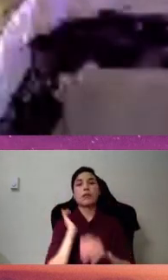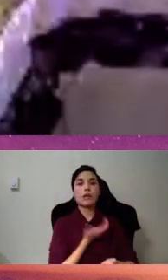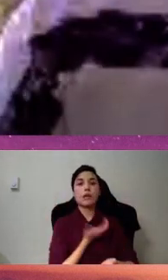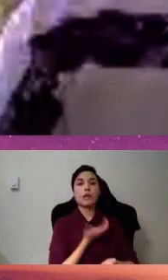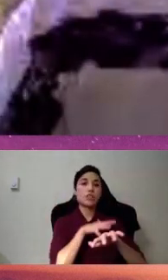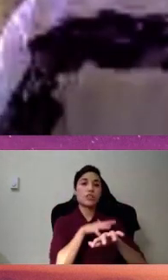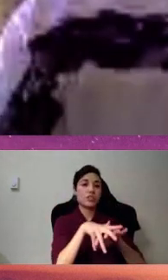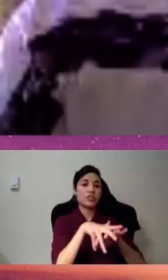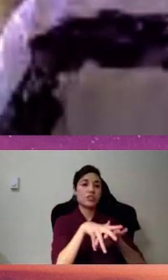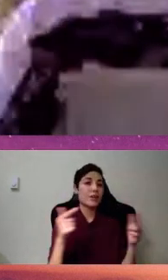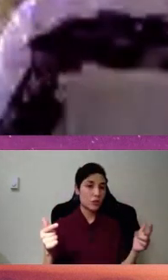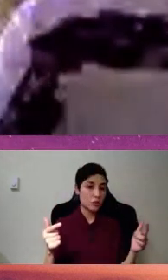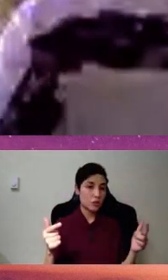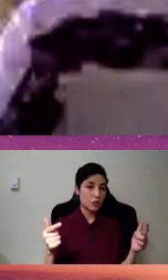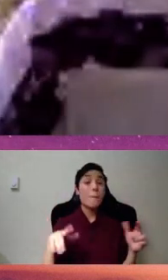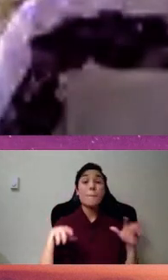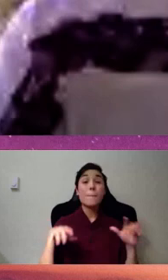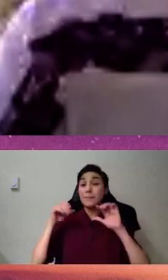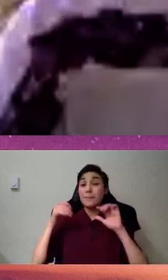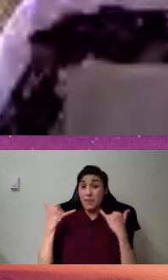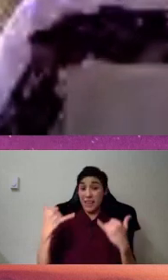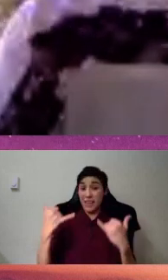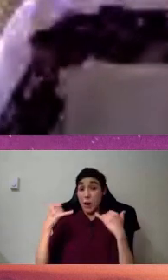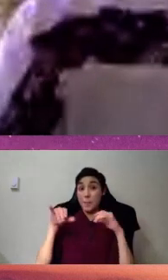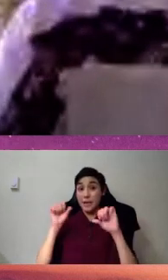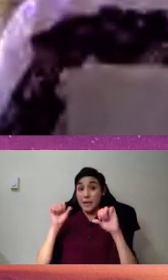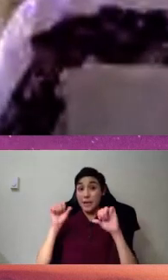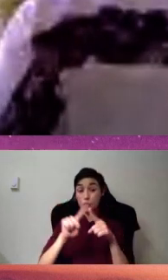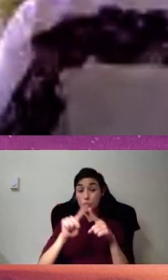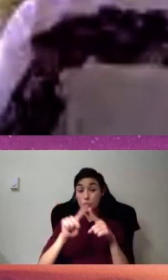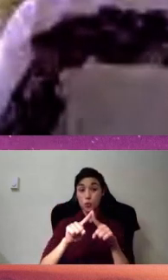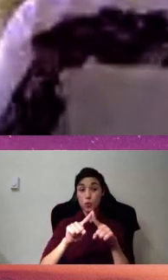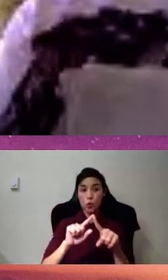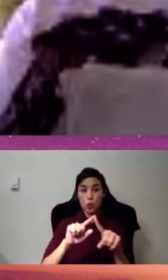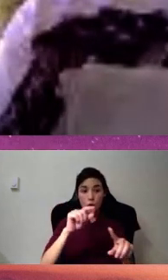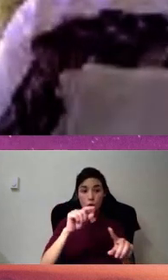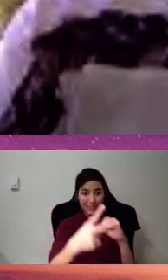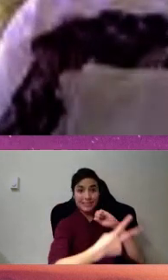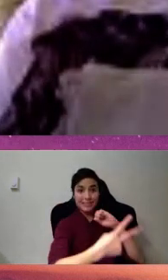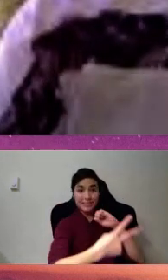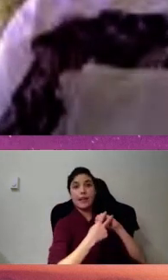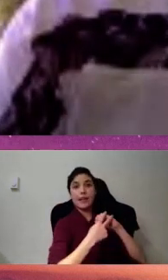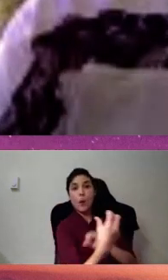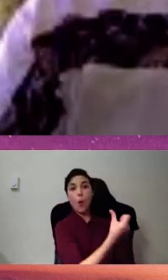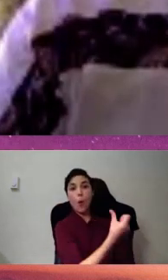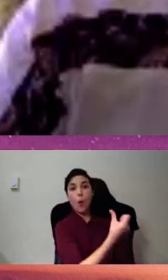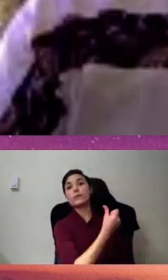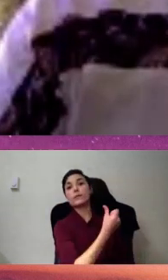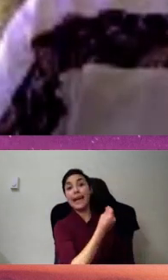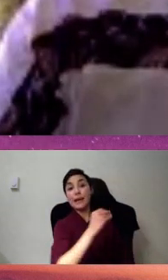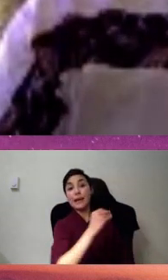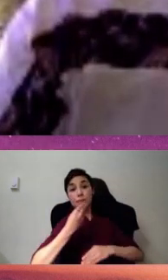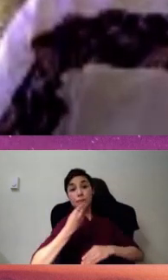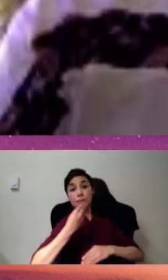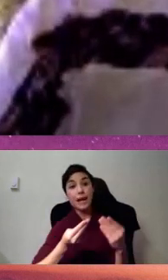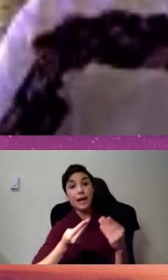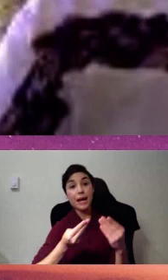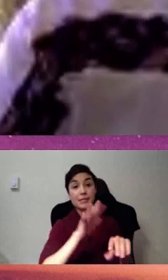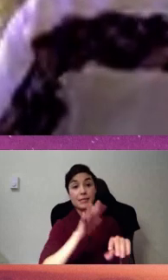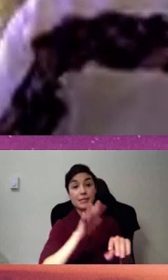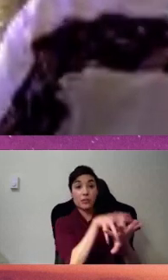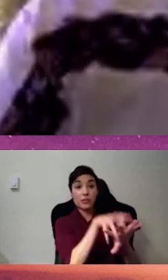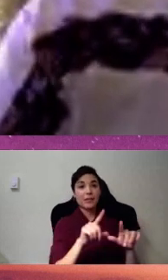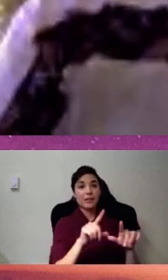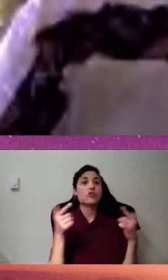able to pass those on to future generations is key to, you know, uplifting our communities and our individual tribes and clans